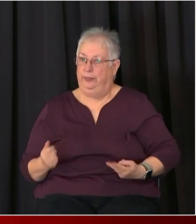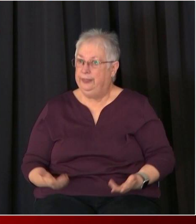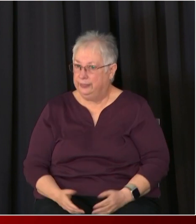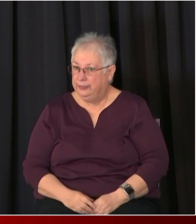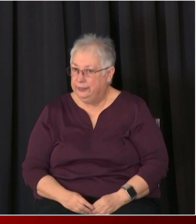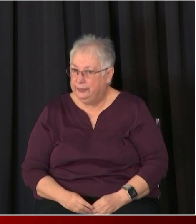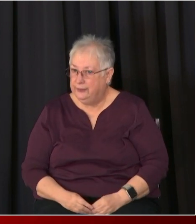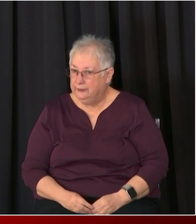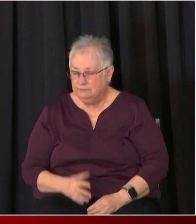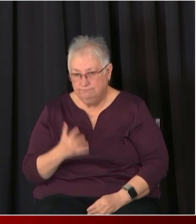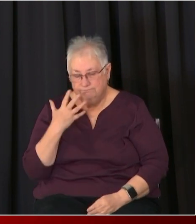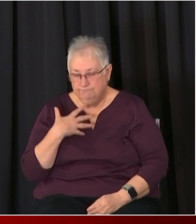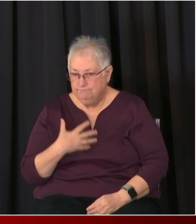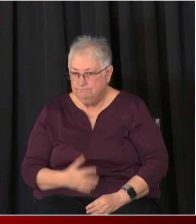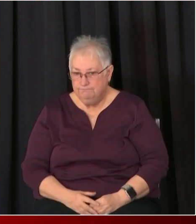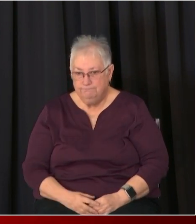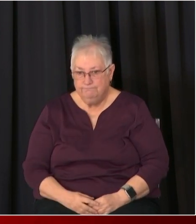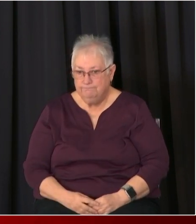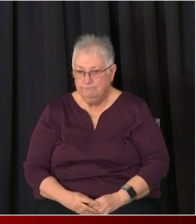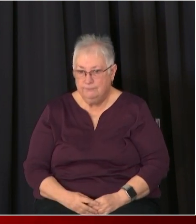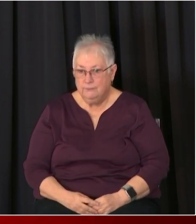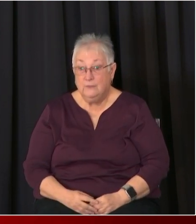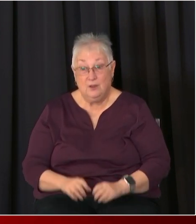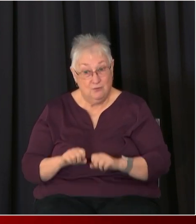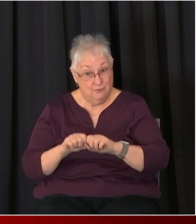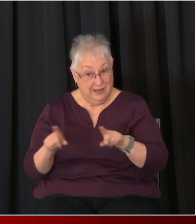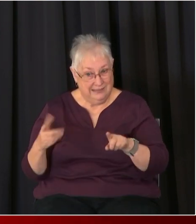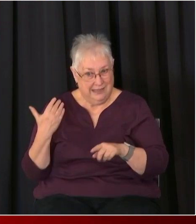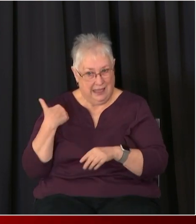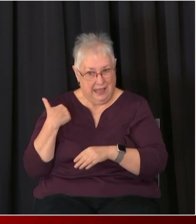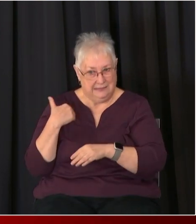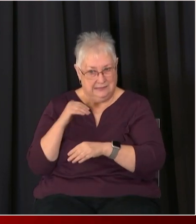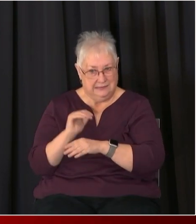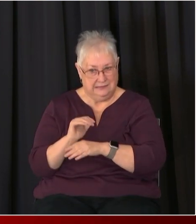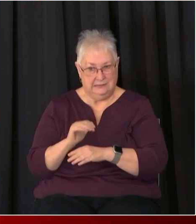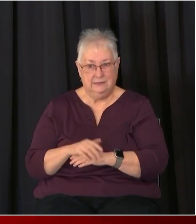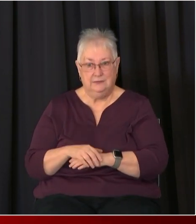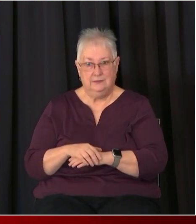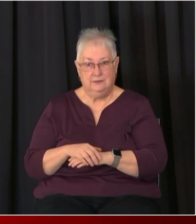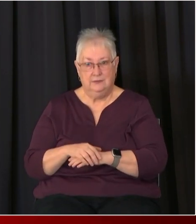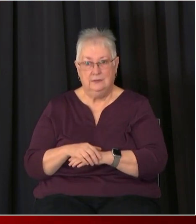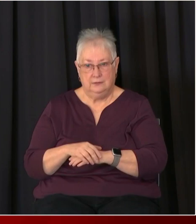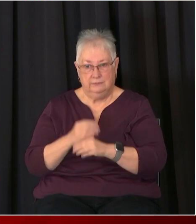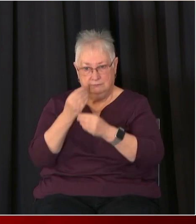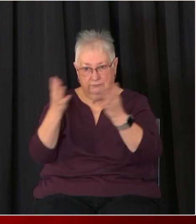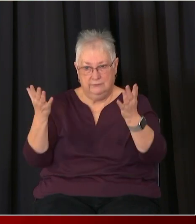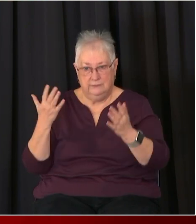Okay, thank you.